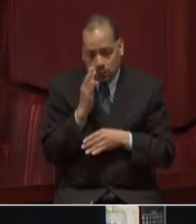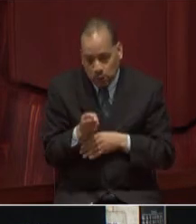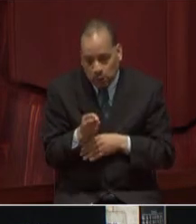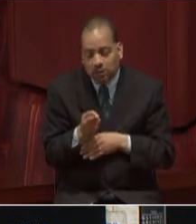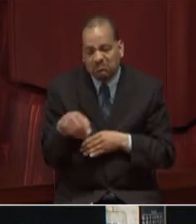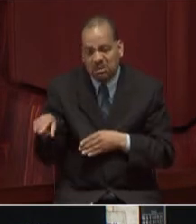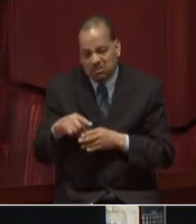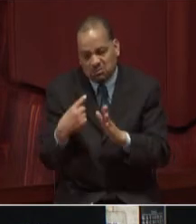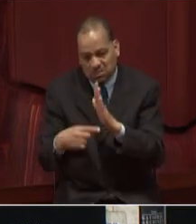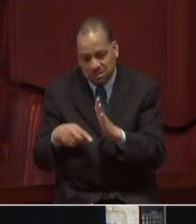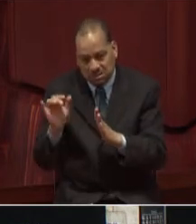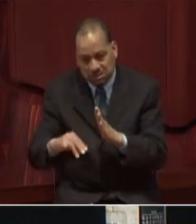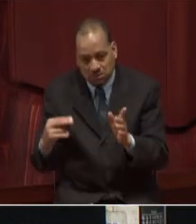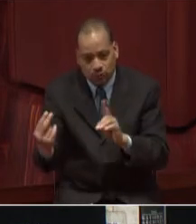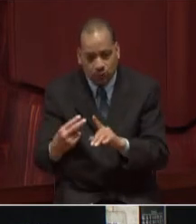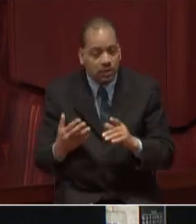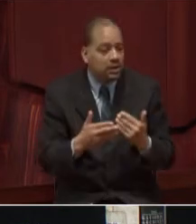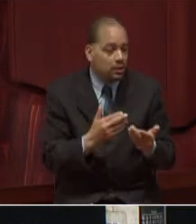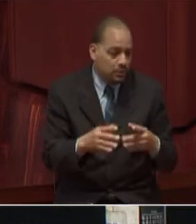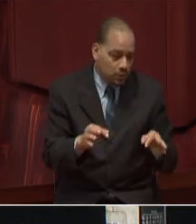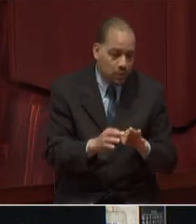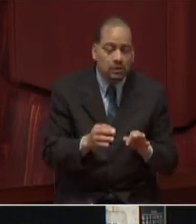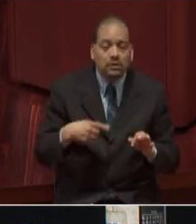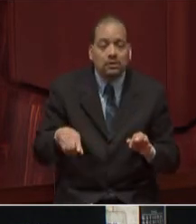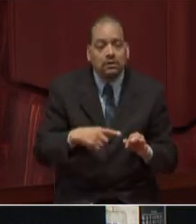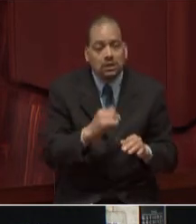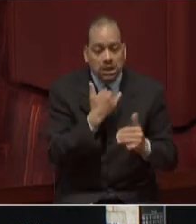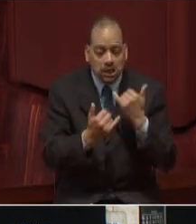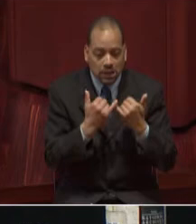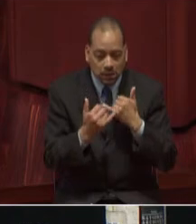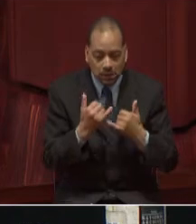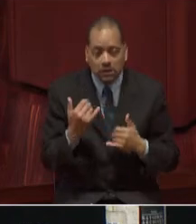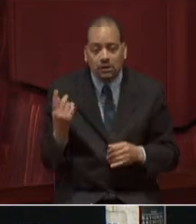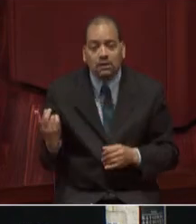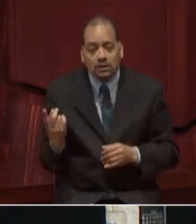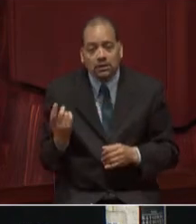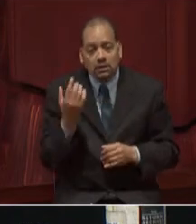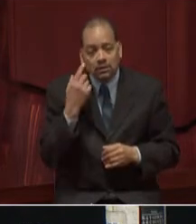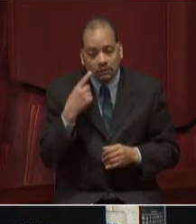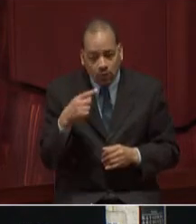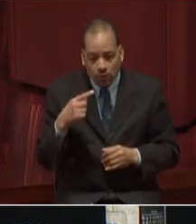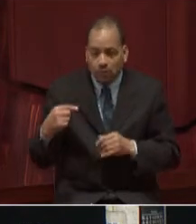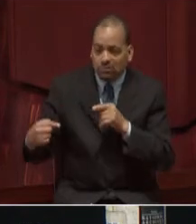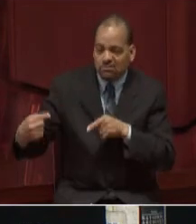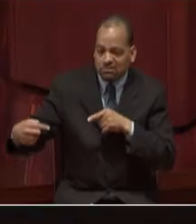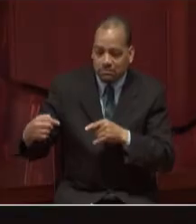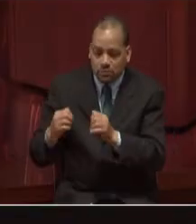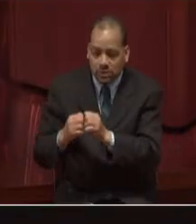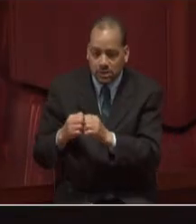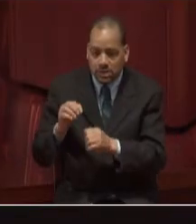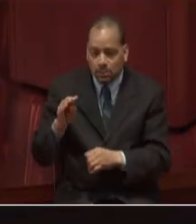results. But you did pay some price, not only in human terms, but in terms of bureaucratic strife. You know, and also, weren't